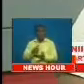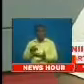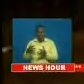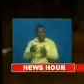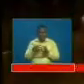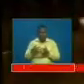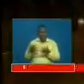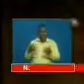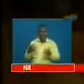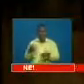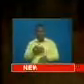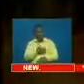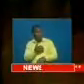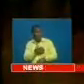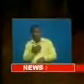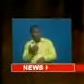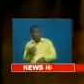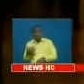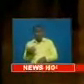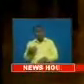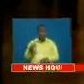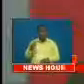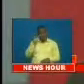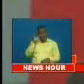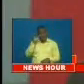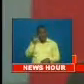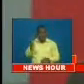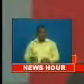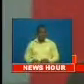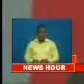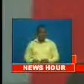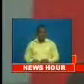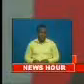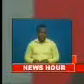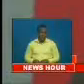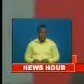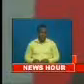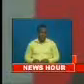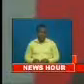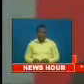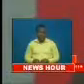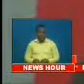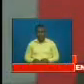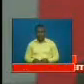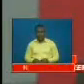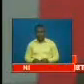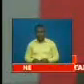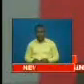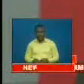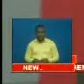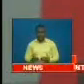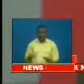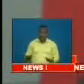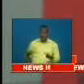coming to work with us. What we're looking at is to go to the CNCs, train, and then expose what we have developed in Accra as